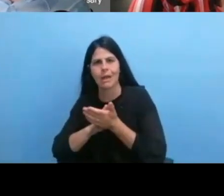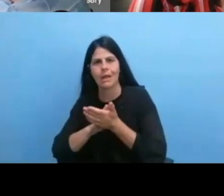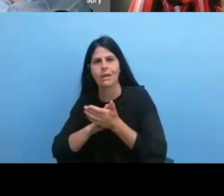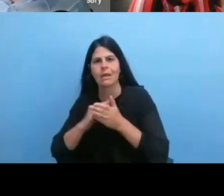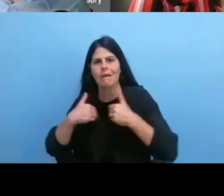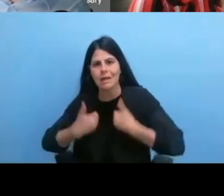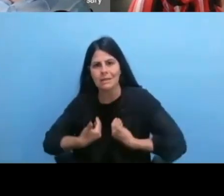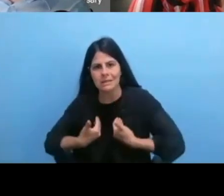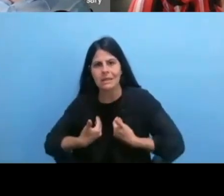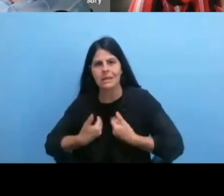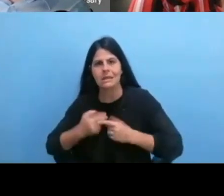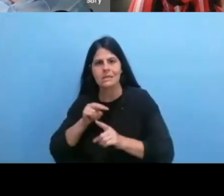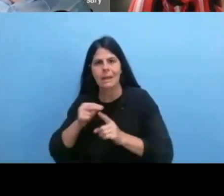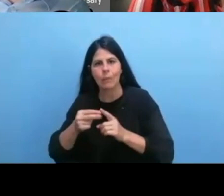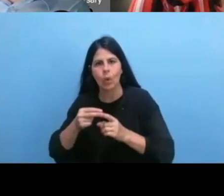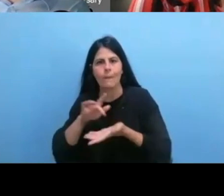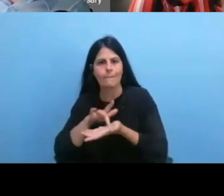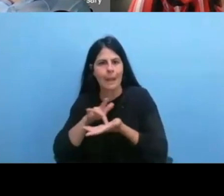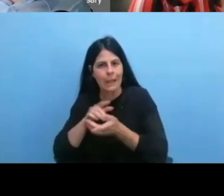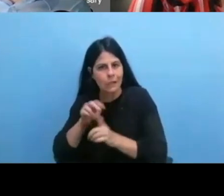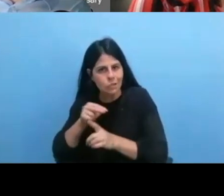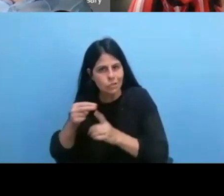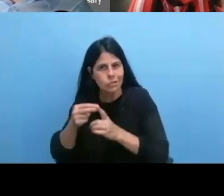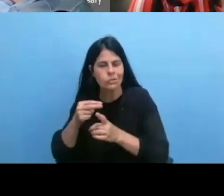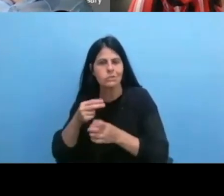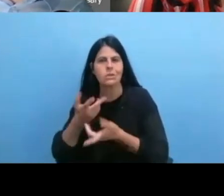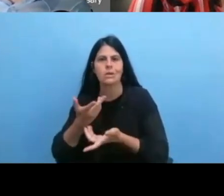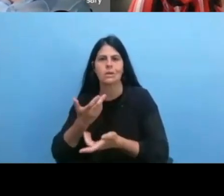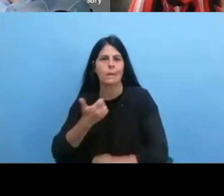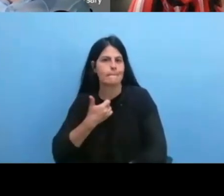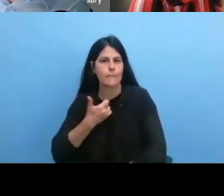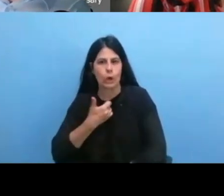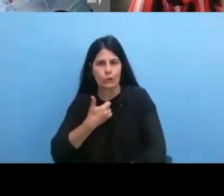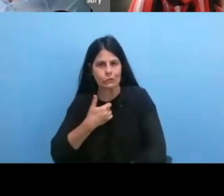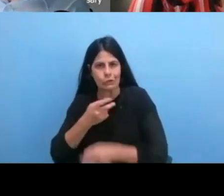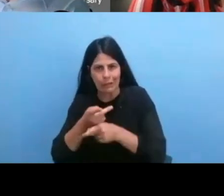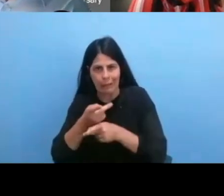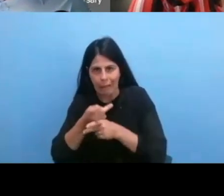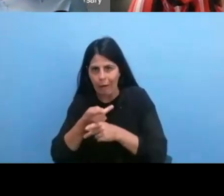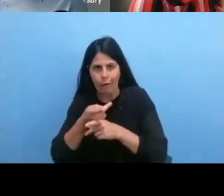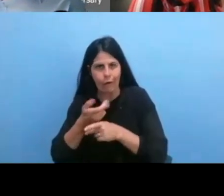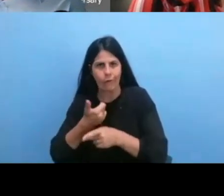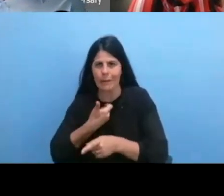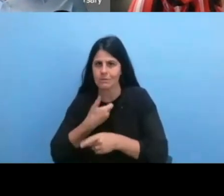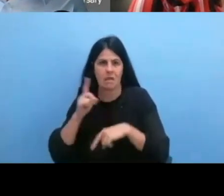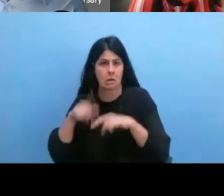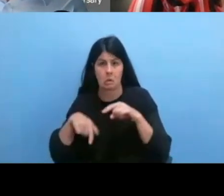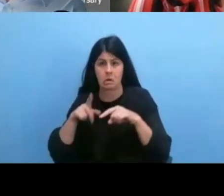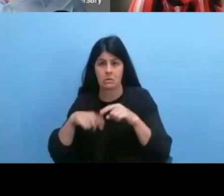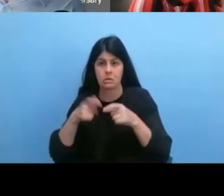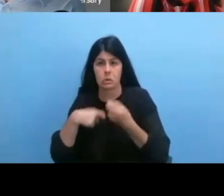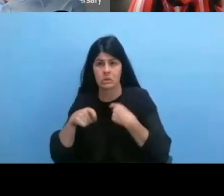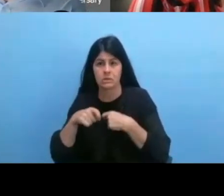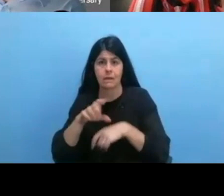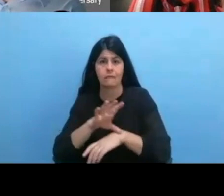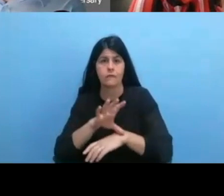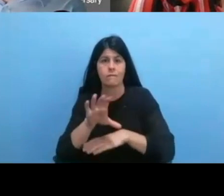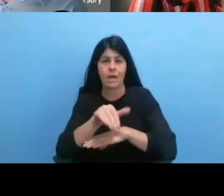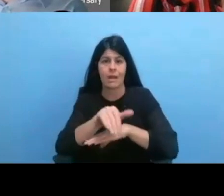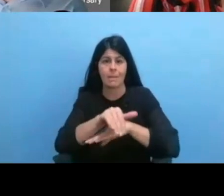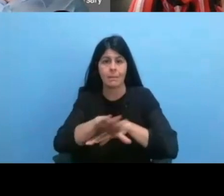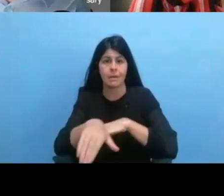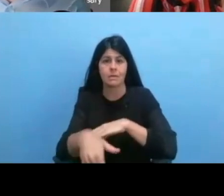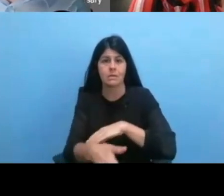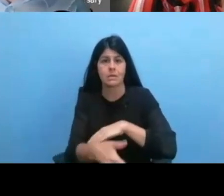standpoint, from a personal care point of view. I just couldn't do it. So instead of doing that, I would take call from 5 p.m. to 10 p.m.